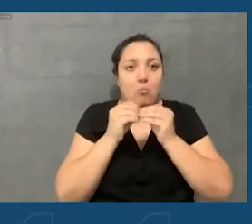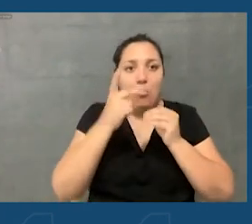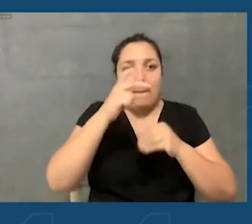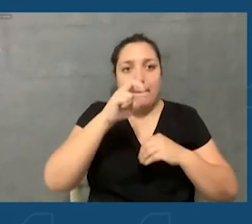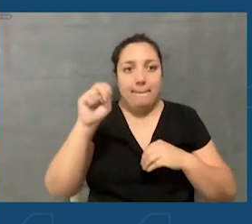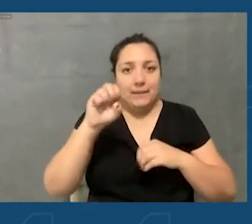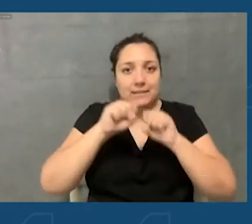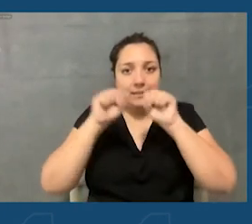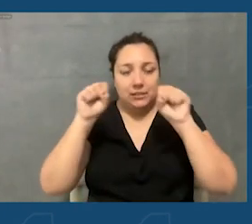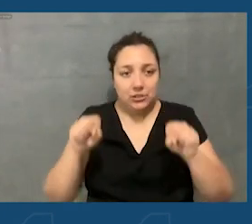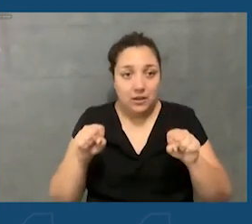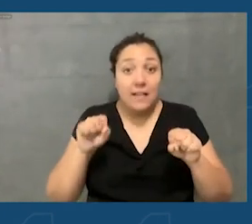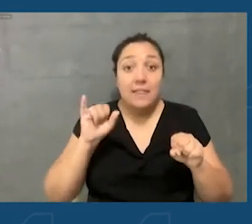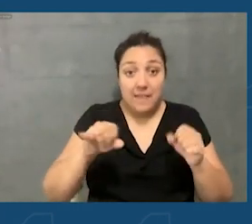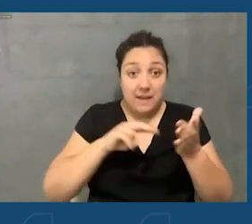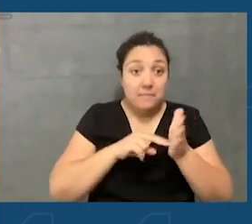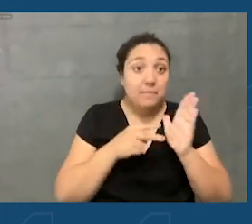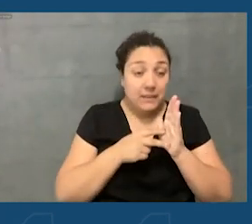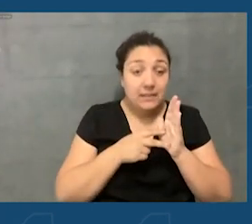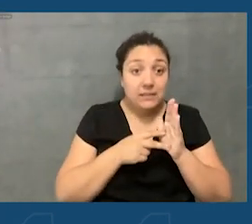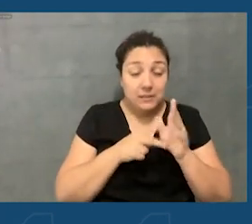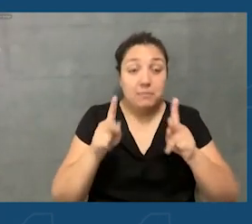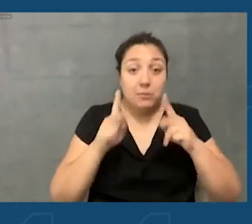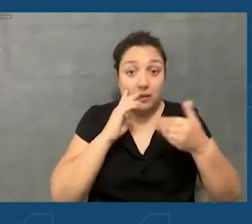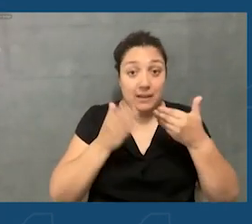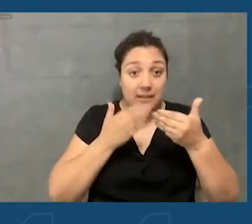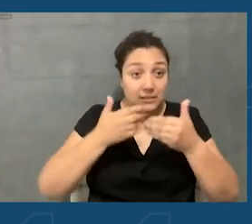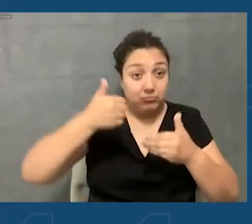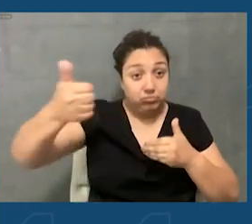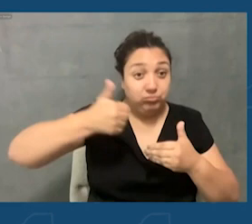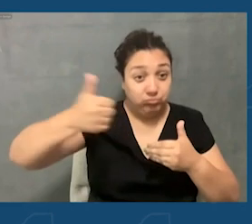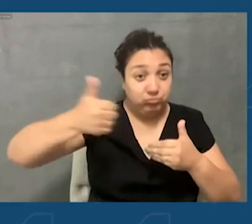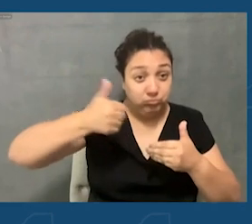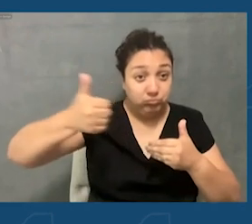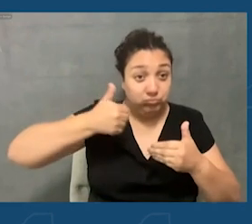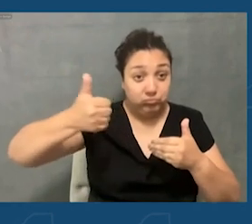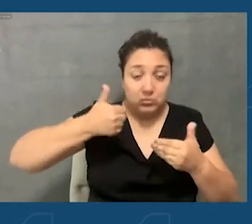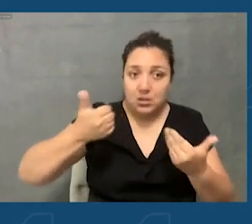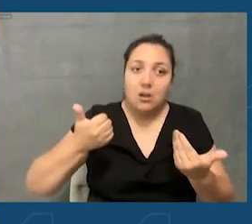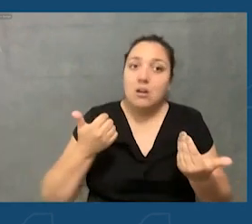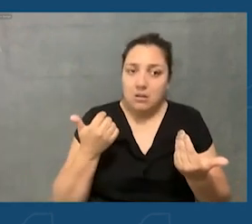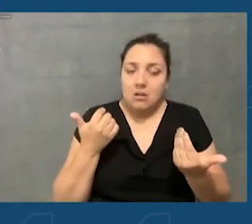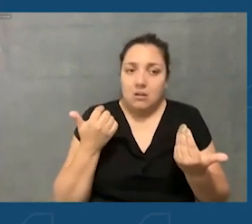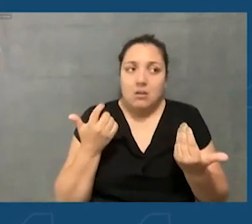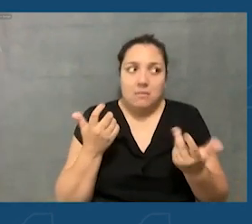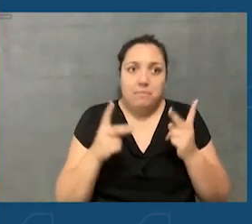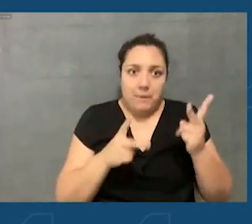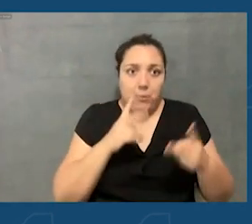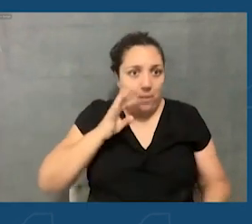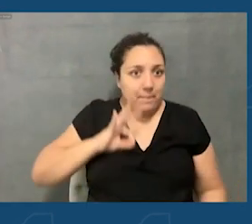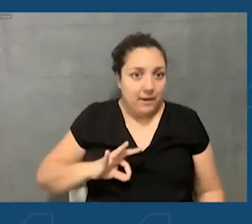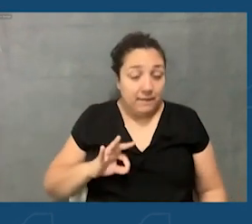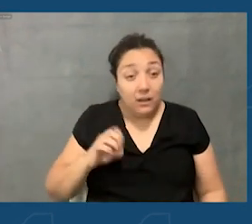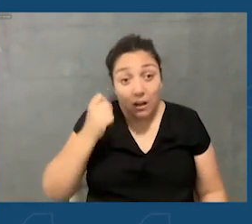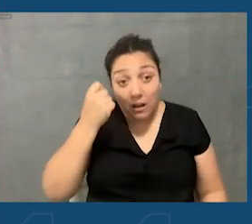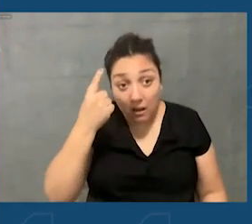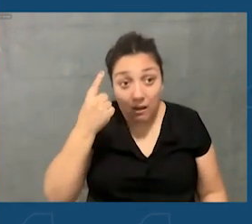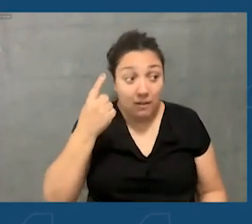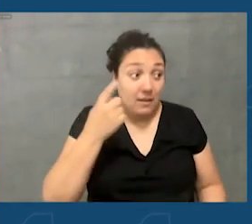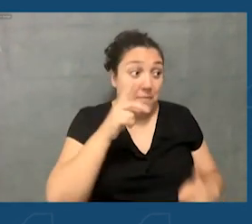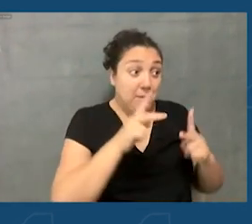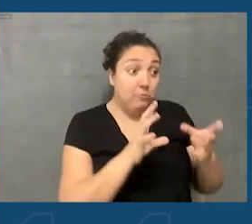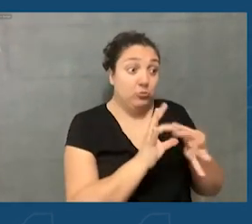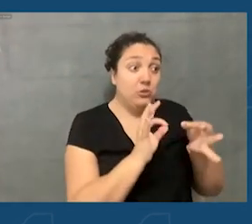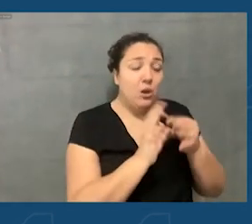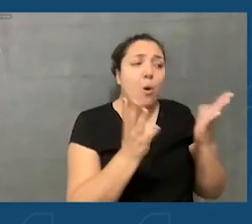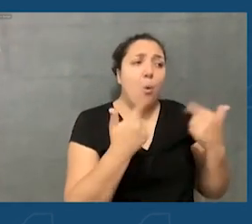bring the kind of mobility to people that serves people on a very, very human level. Look, when you talk about people getting from one spot to another,